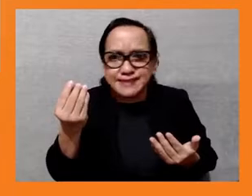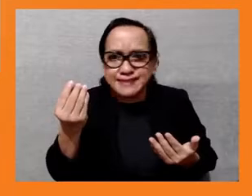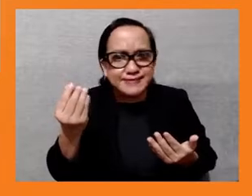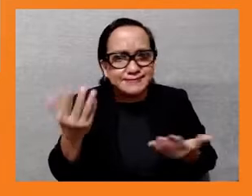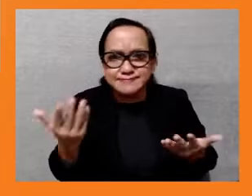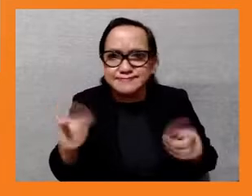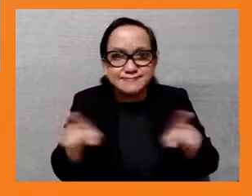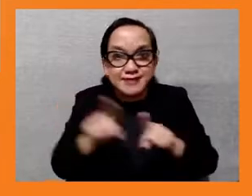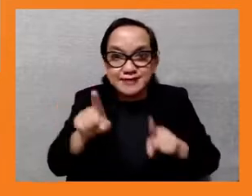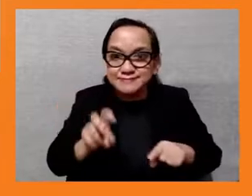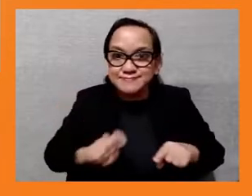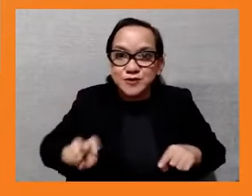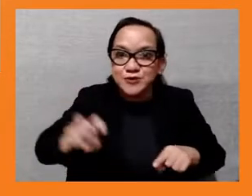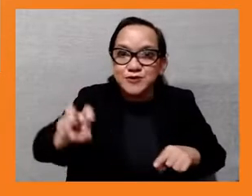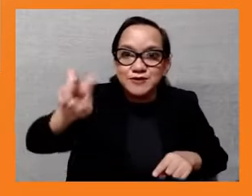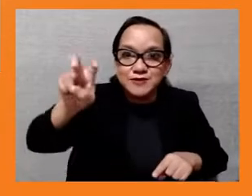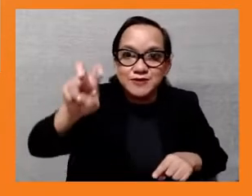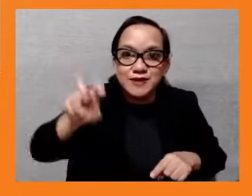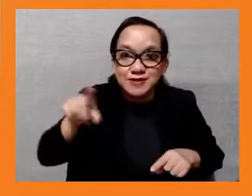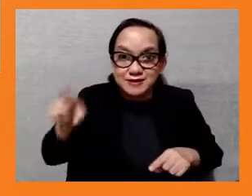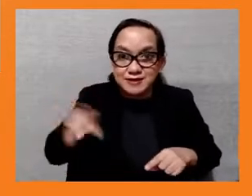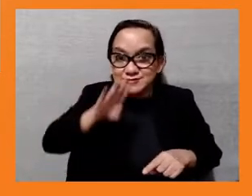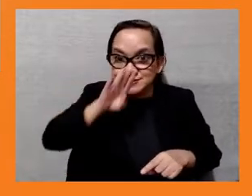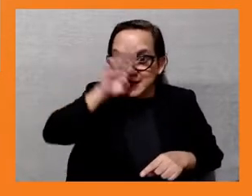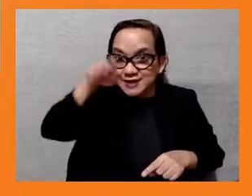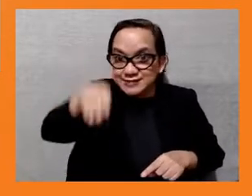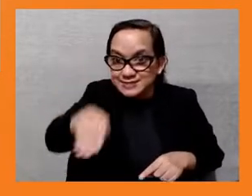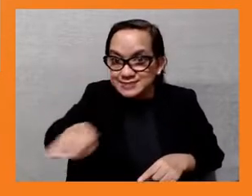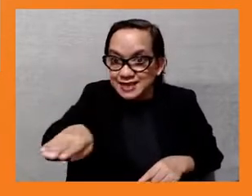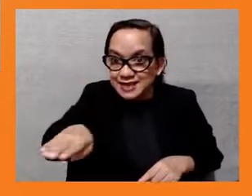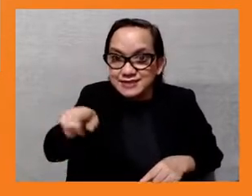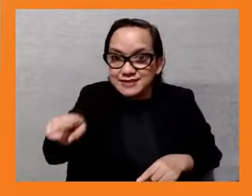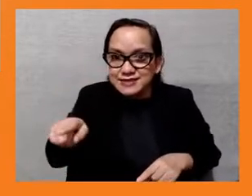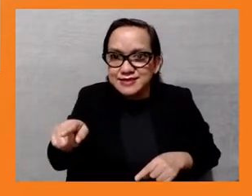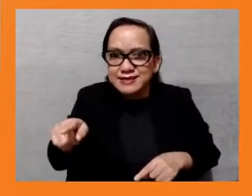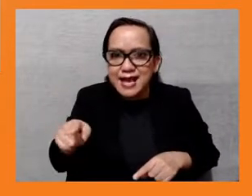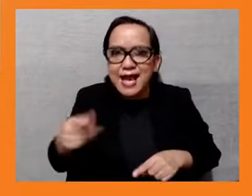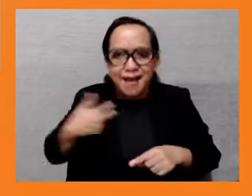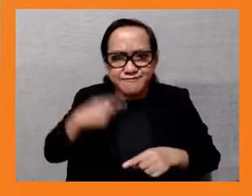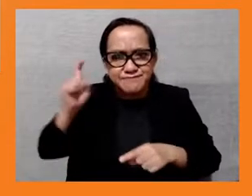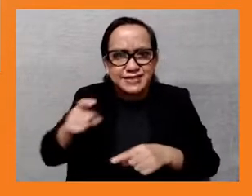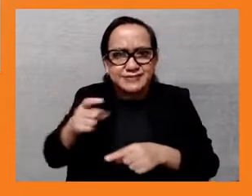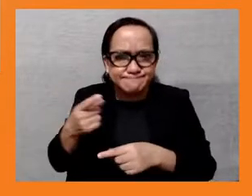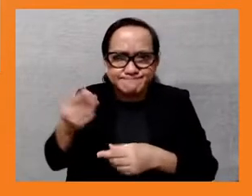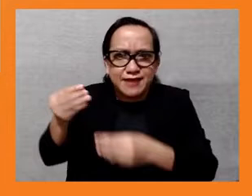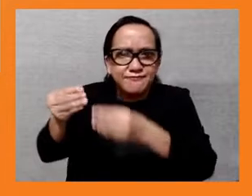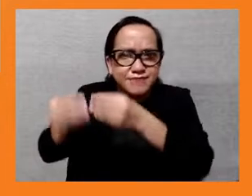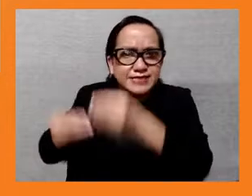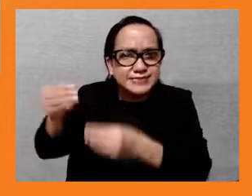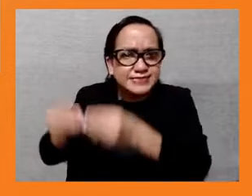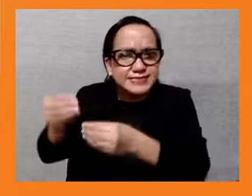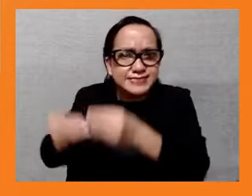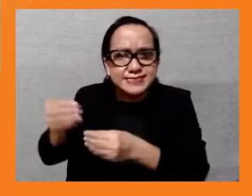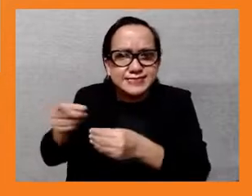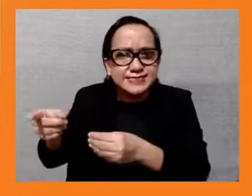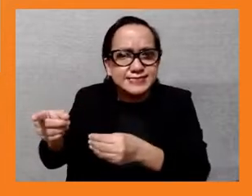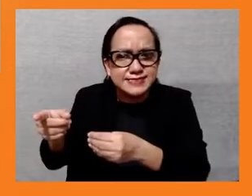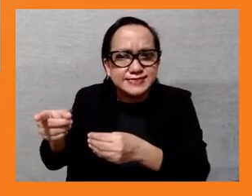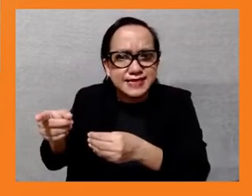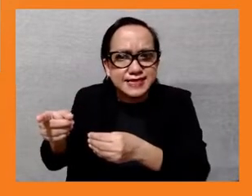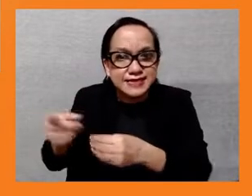stakeholders until late during project implementation. Now, as a result of which, they were not adequately consulted